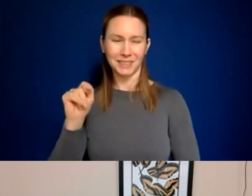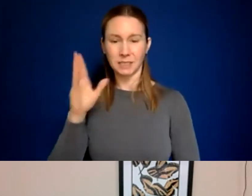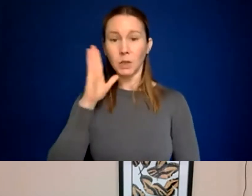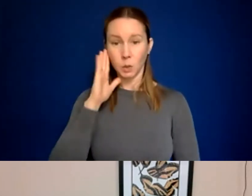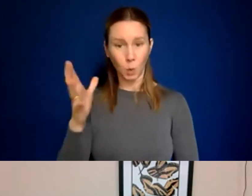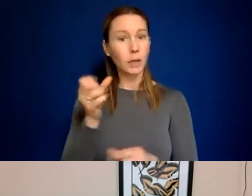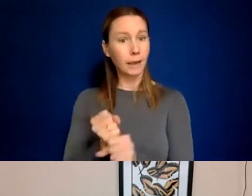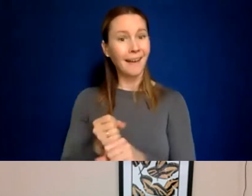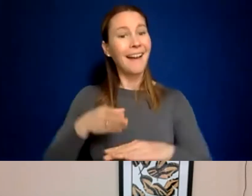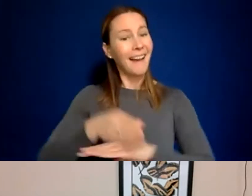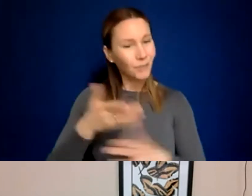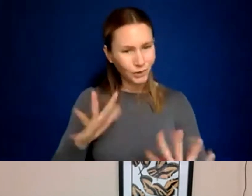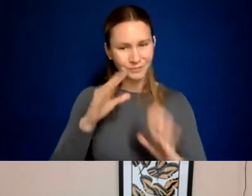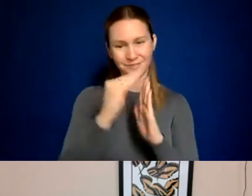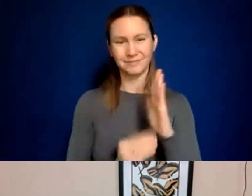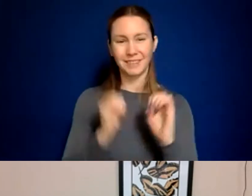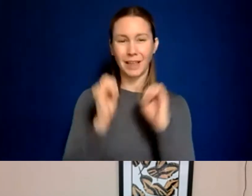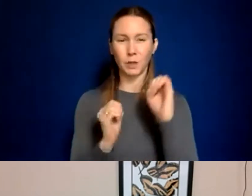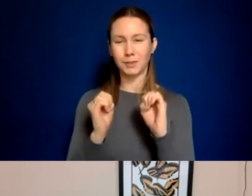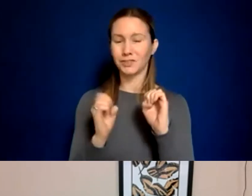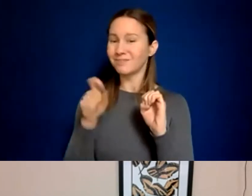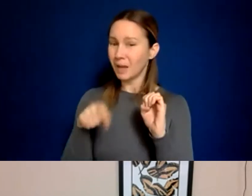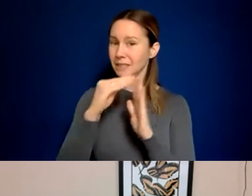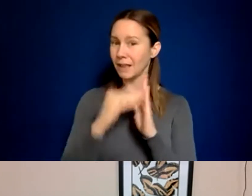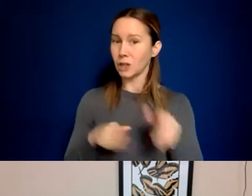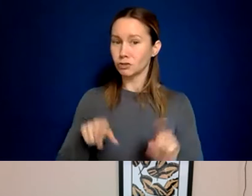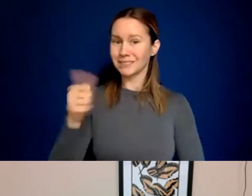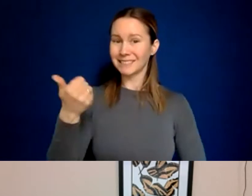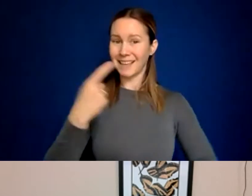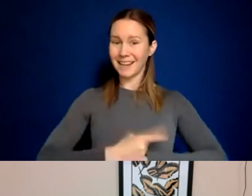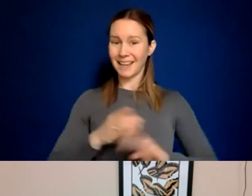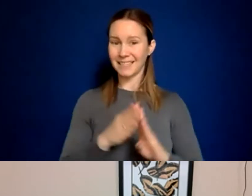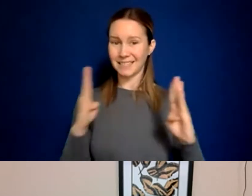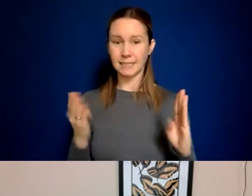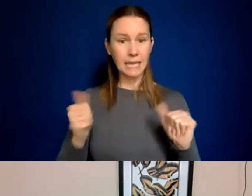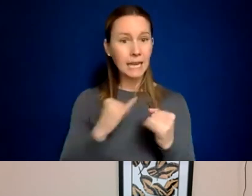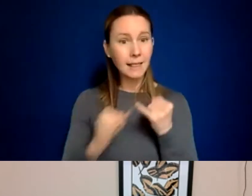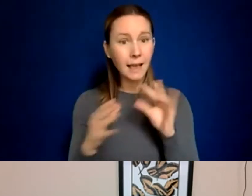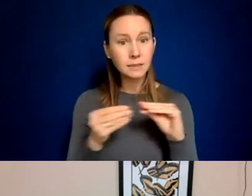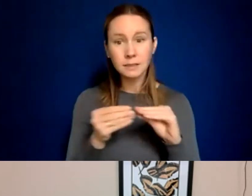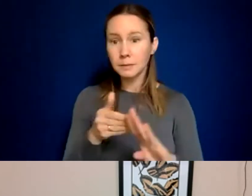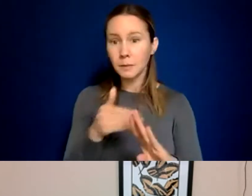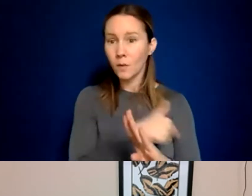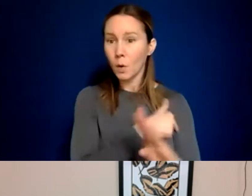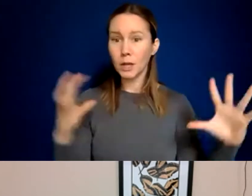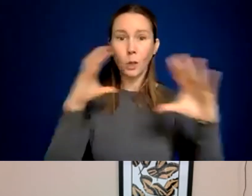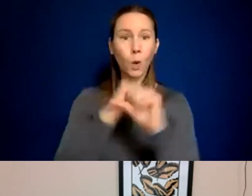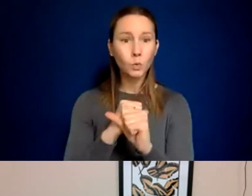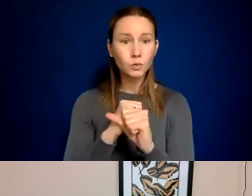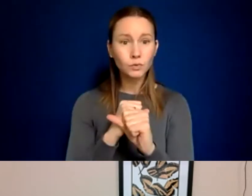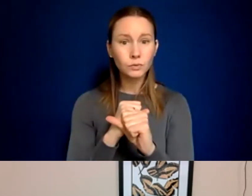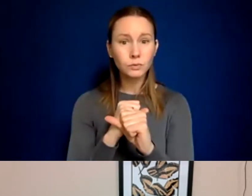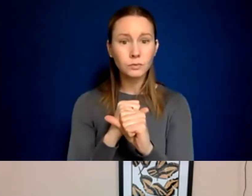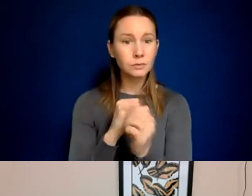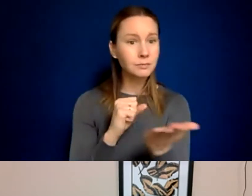the evaluation within 10 working days. Anybody want to say any last words before we close today?